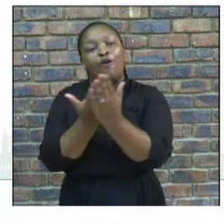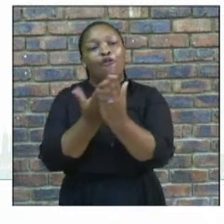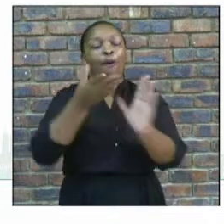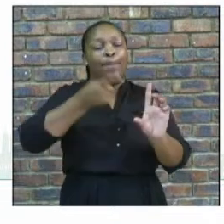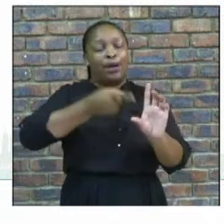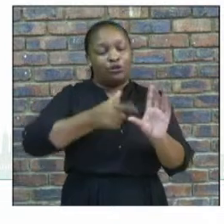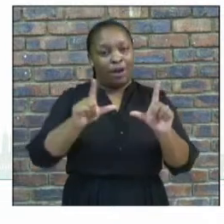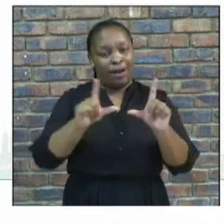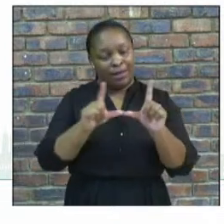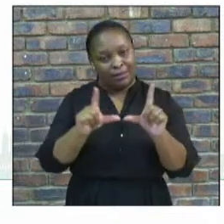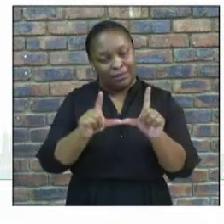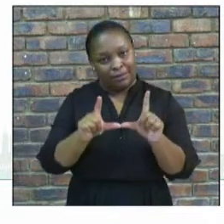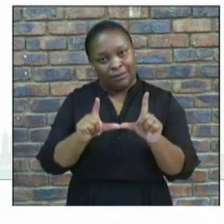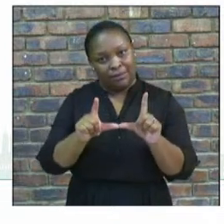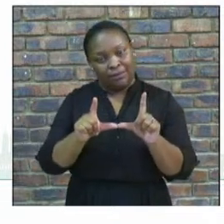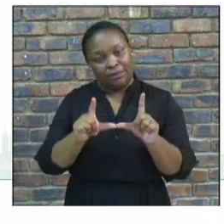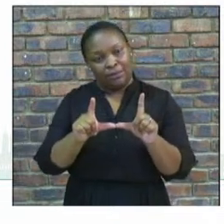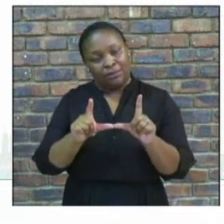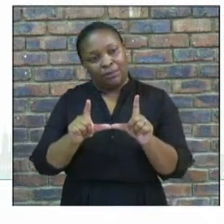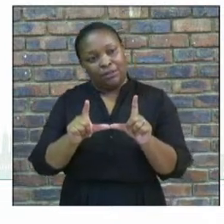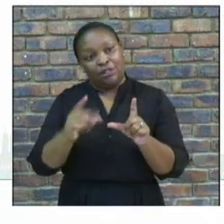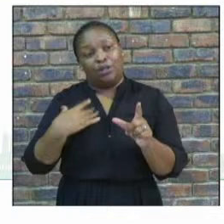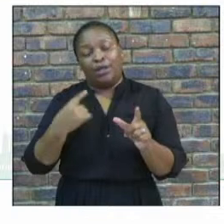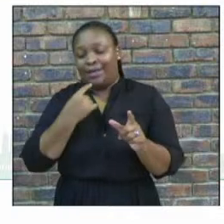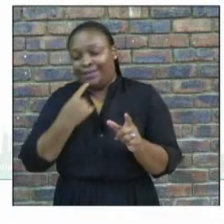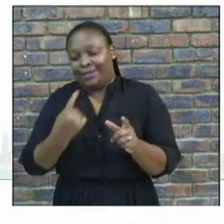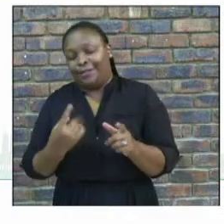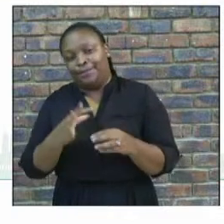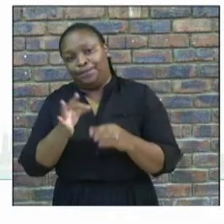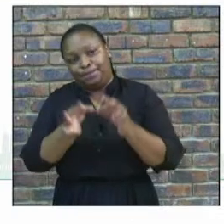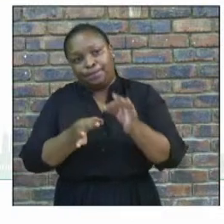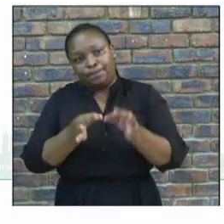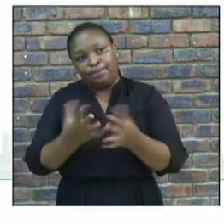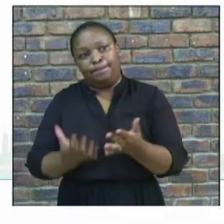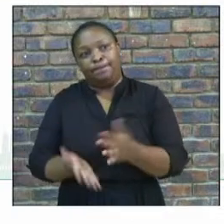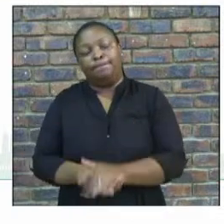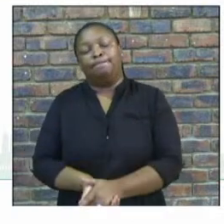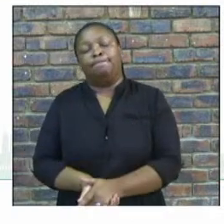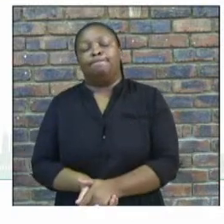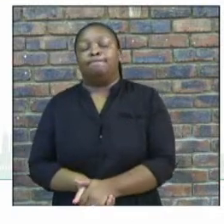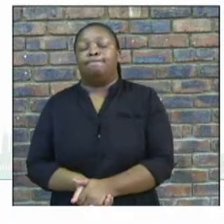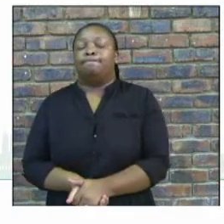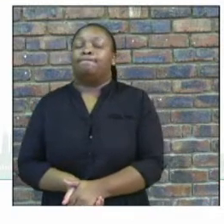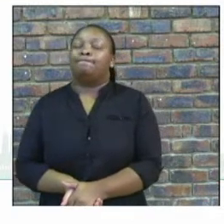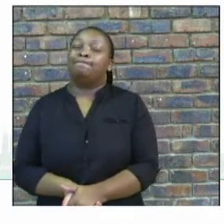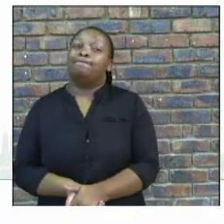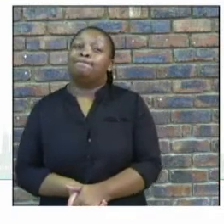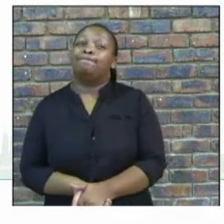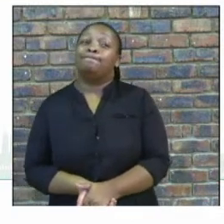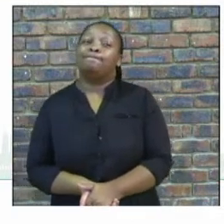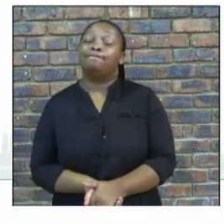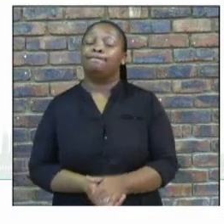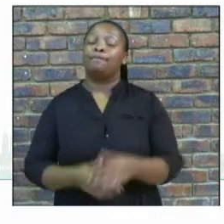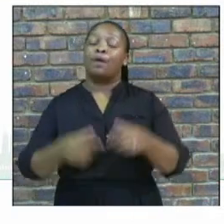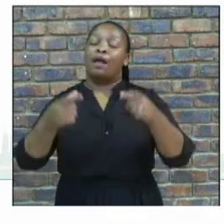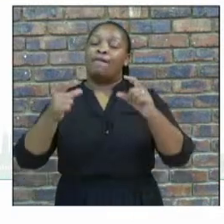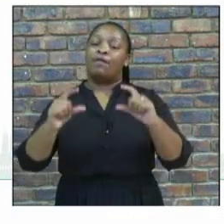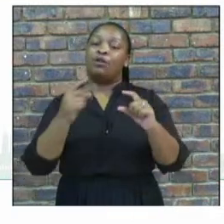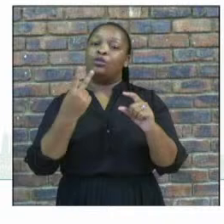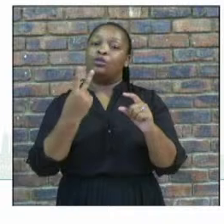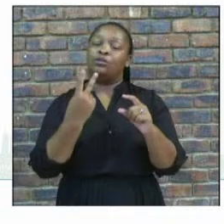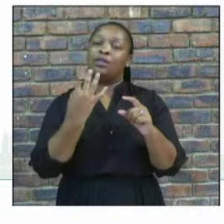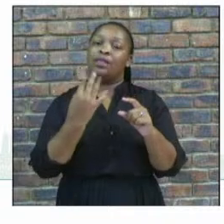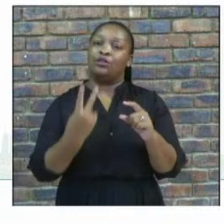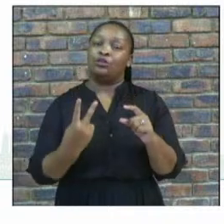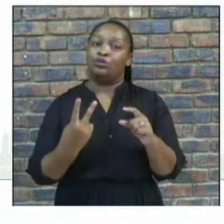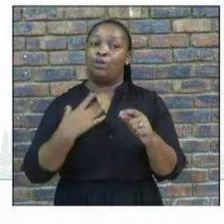And yeah, so this is what this clause actually says, clause 32. And moving